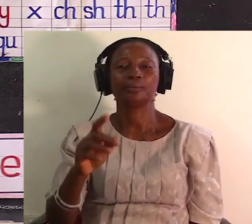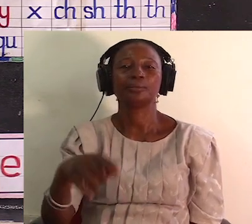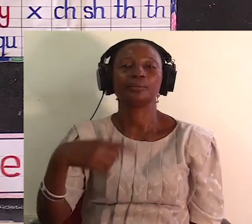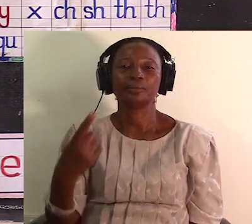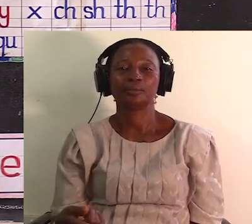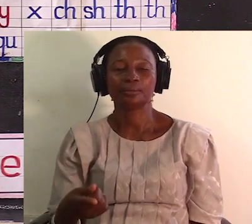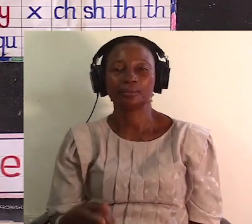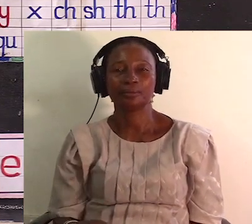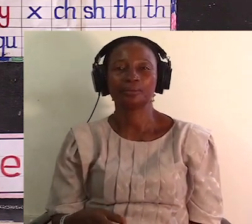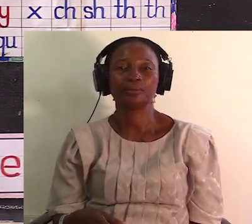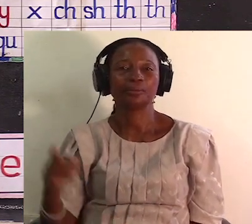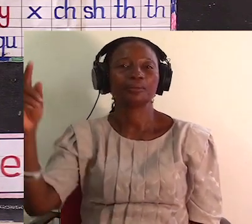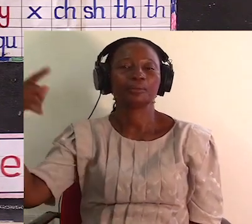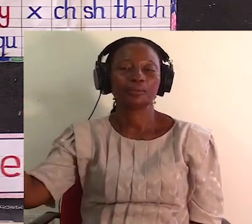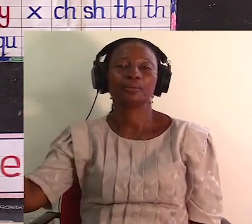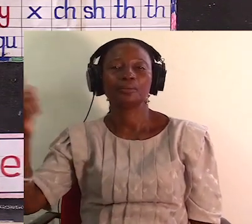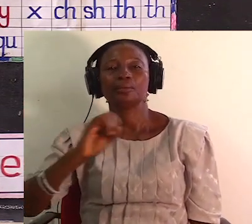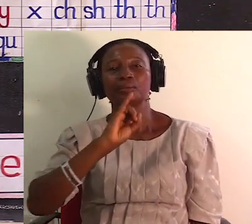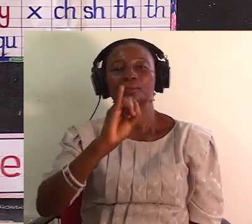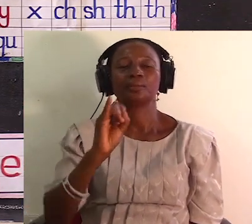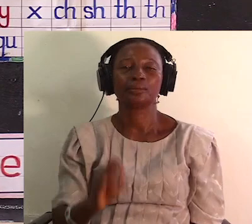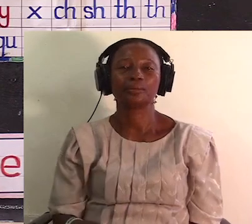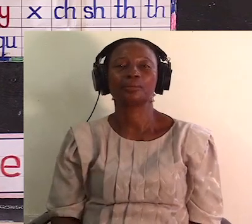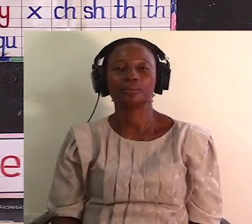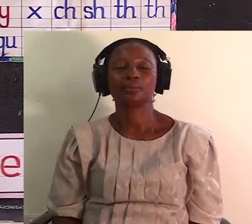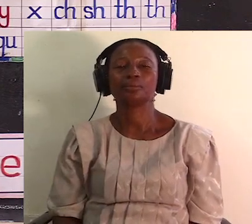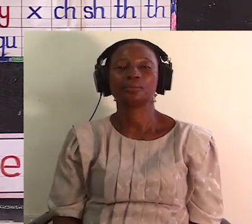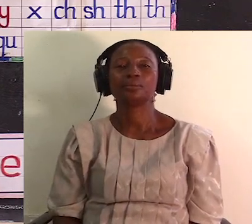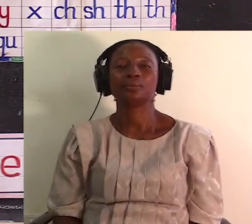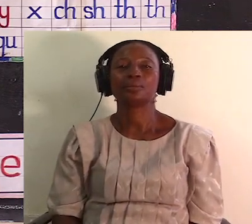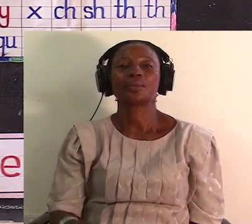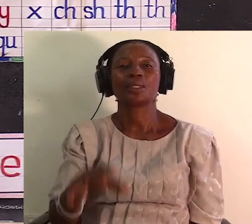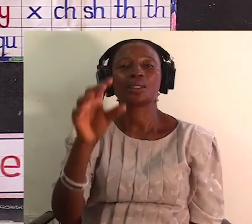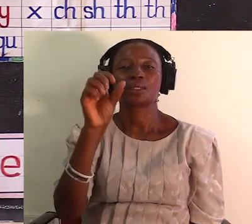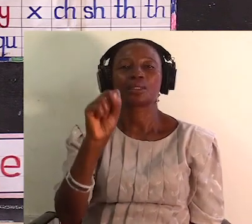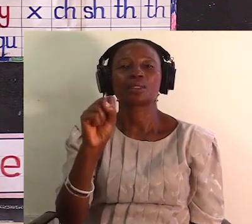The next sound is